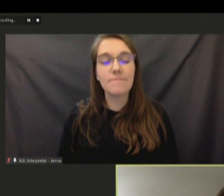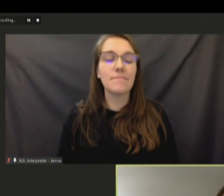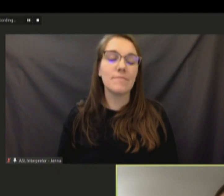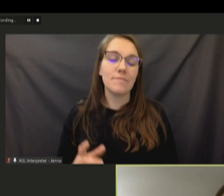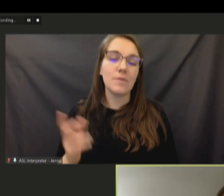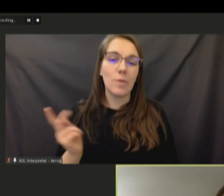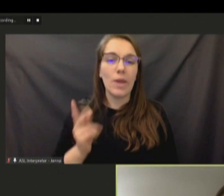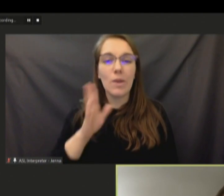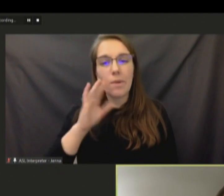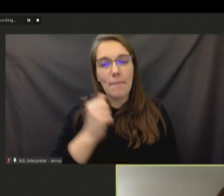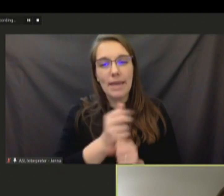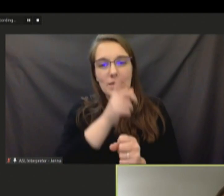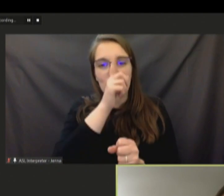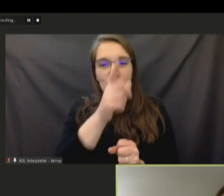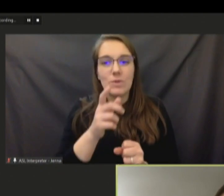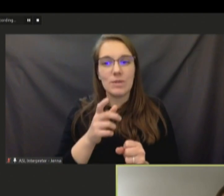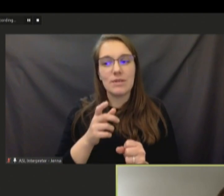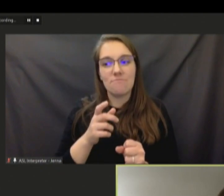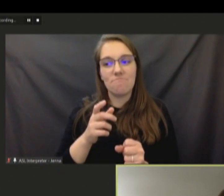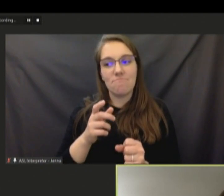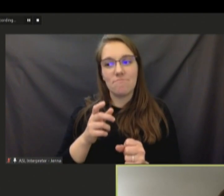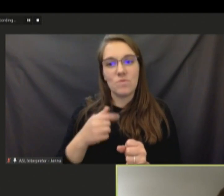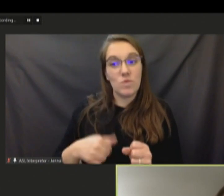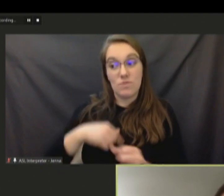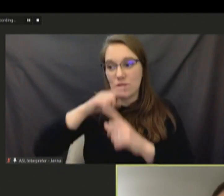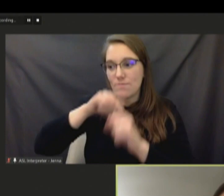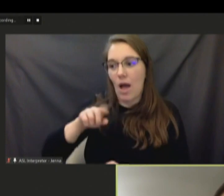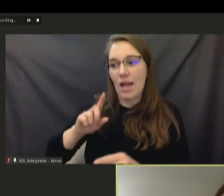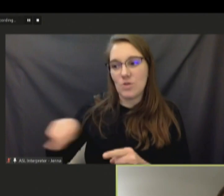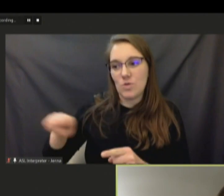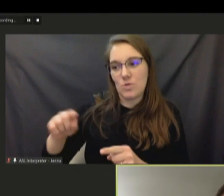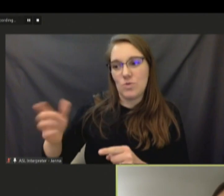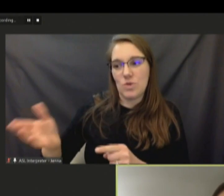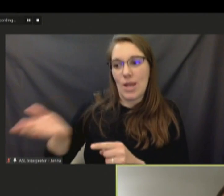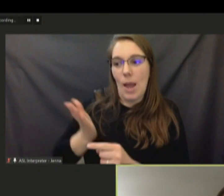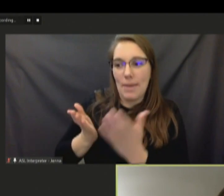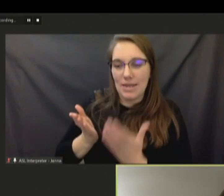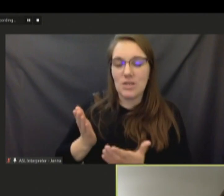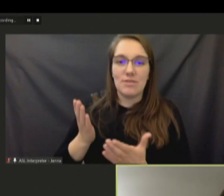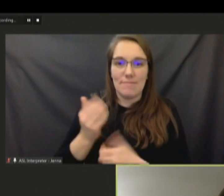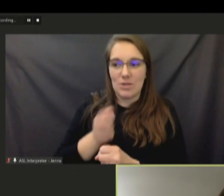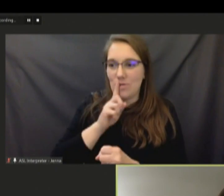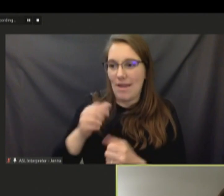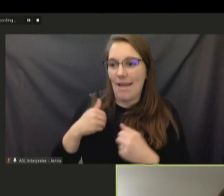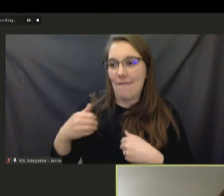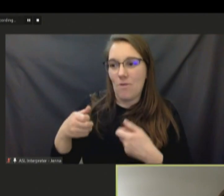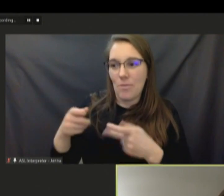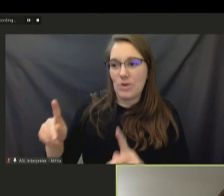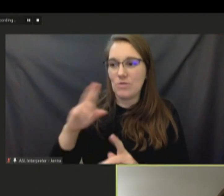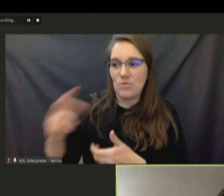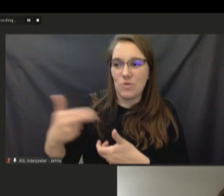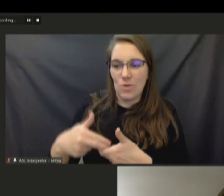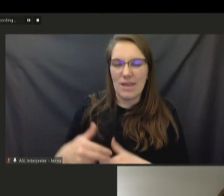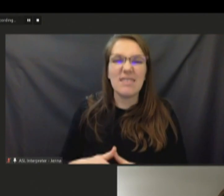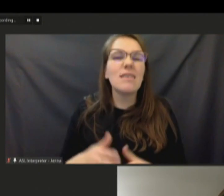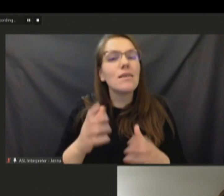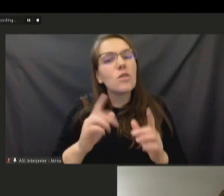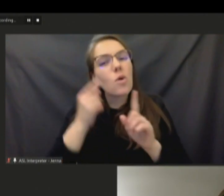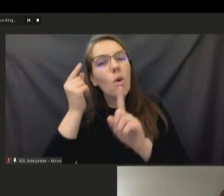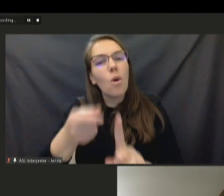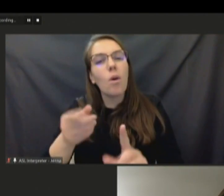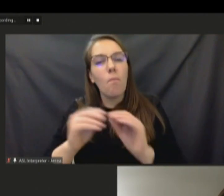and have an opportunity to join these boards. So it depends, but hoping to make it a more transparent process. Great. And I can just